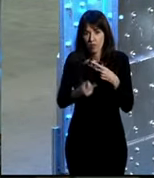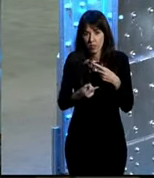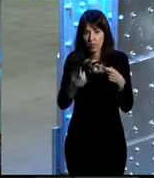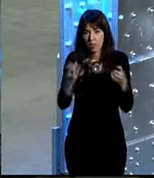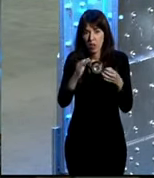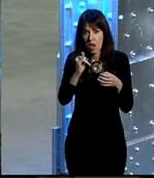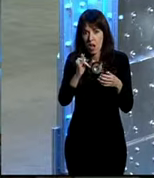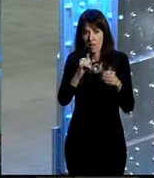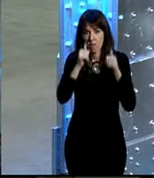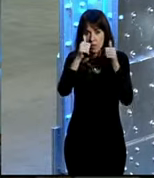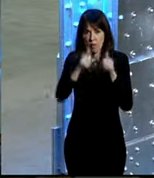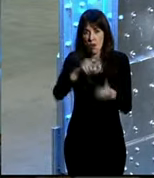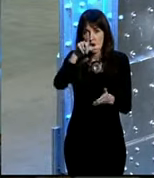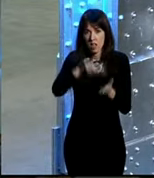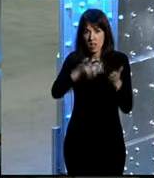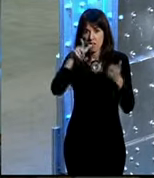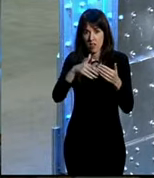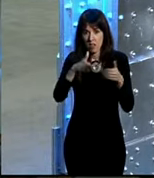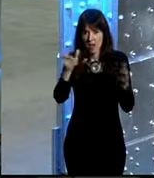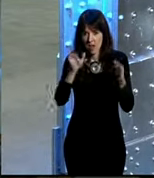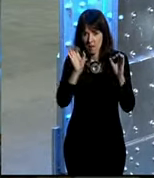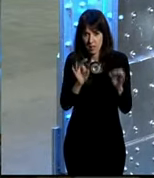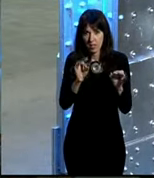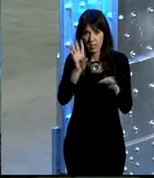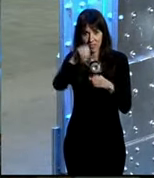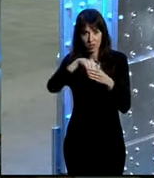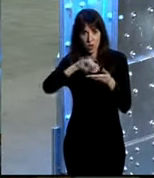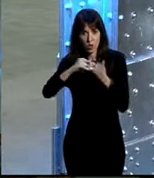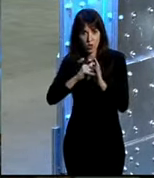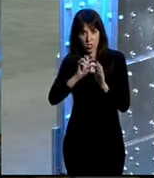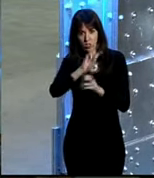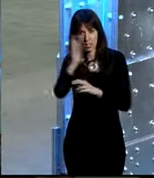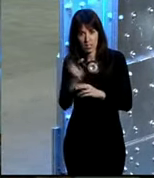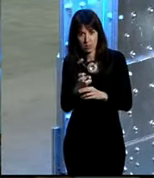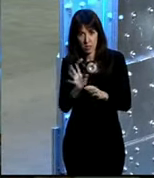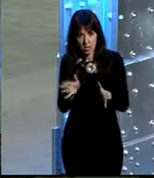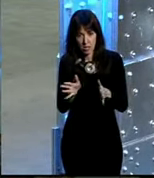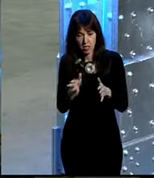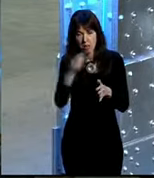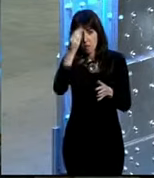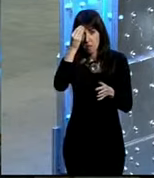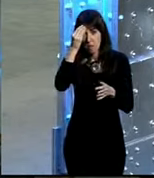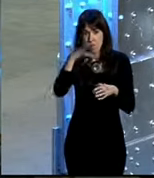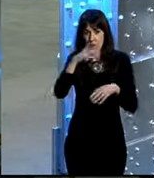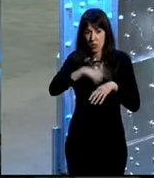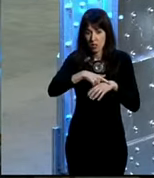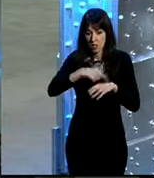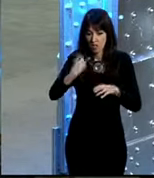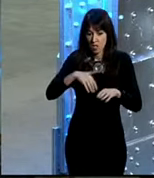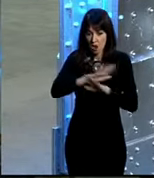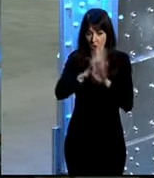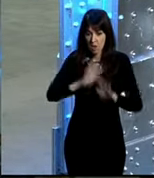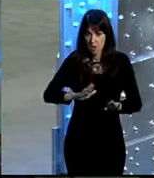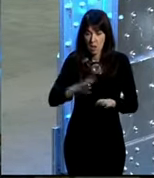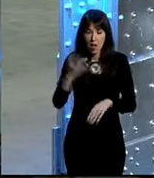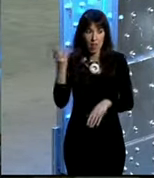on the impact of open licenses and Creative Commons on transmedia projects.